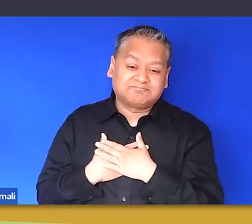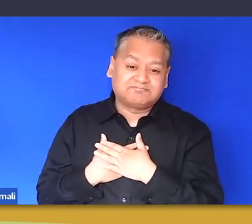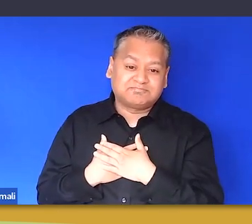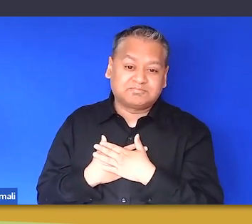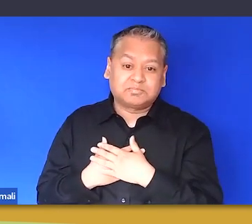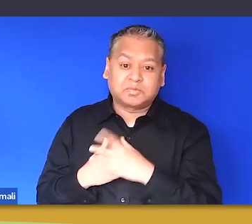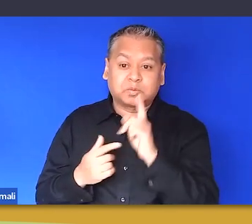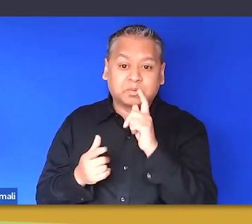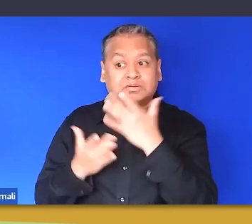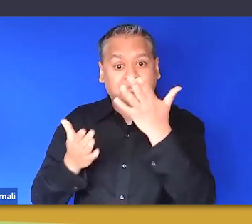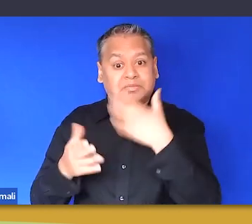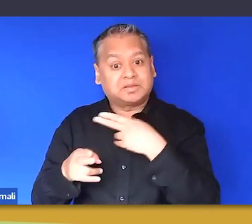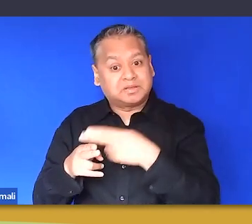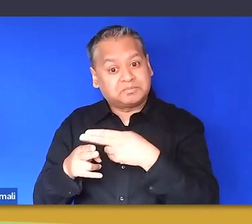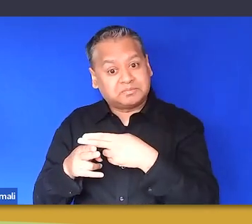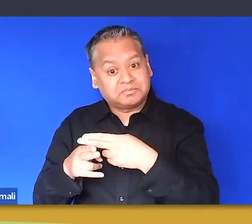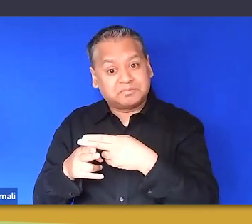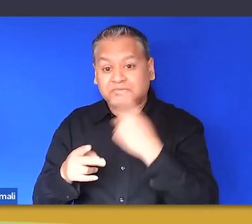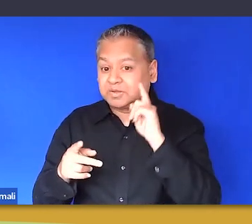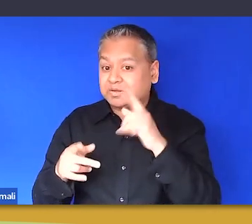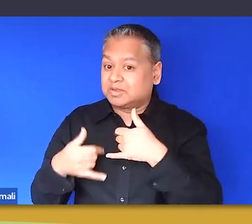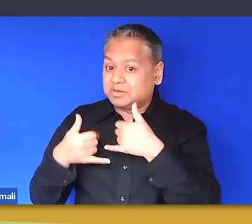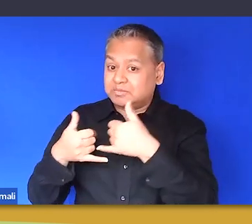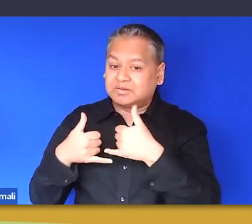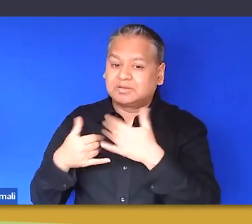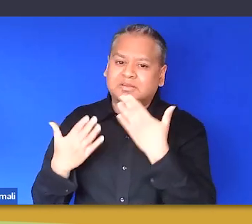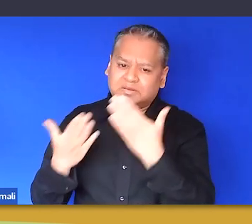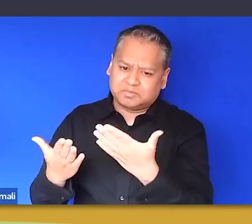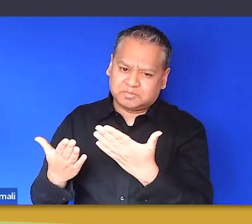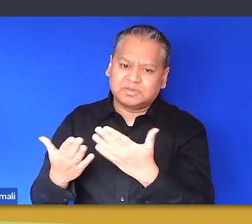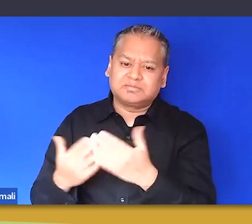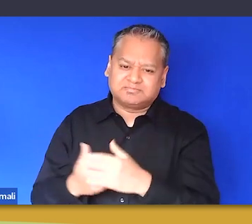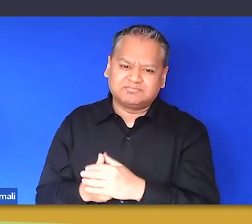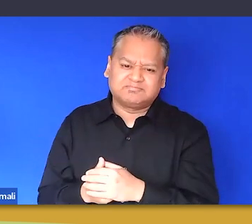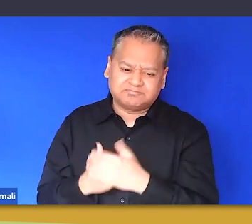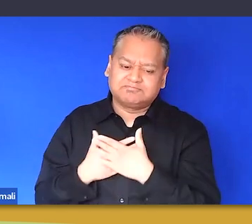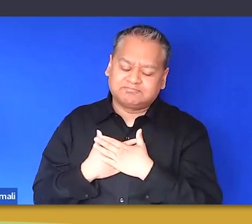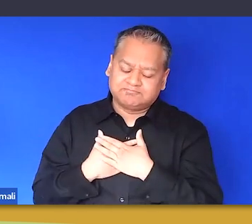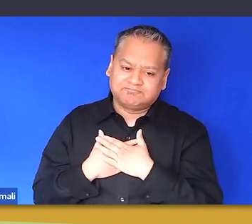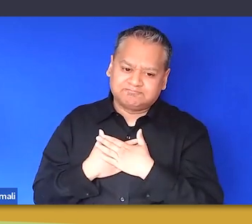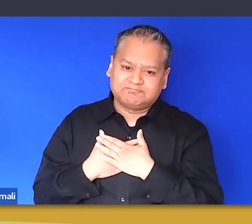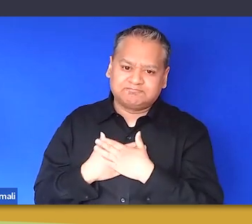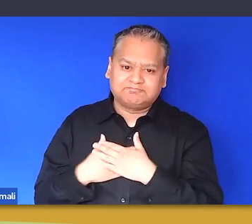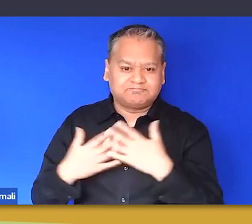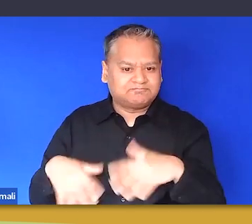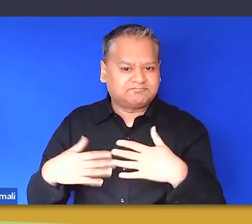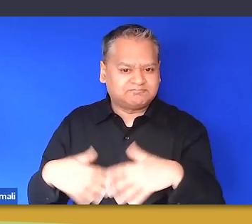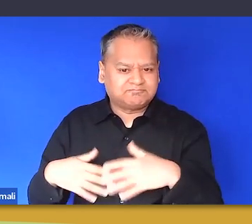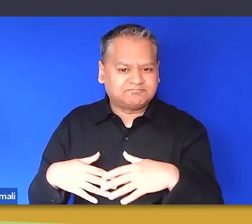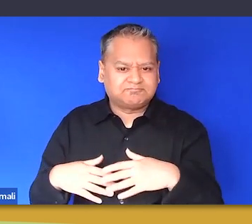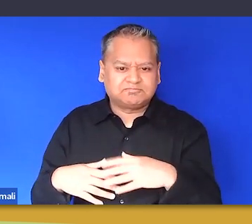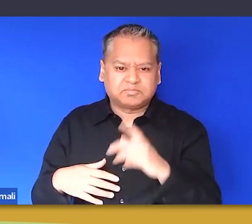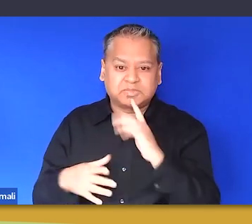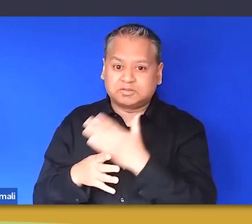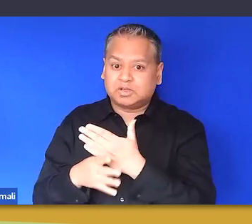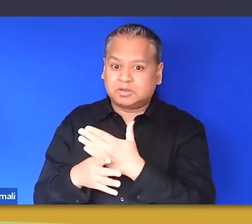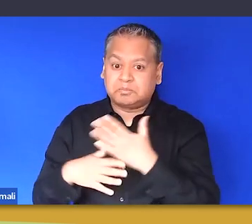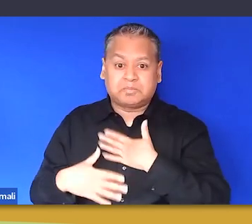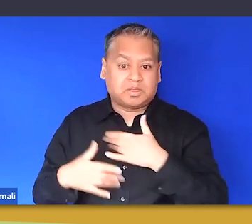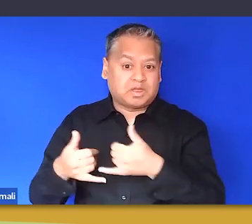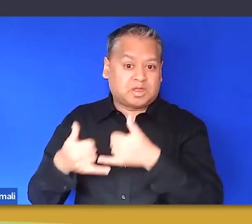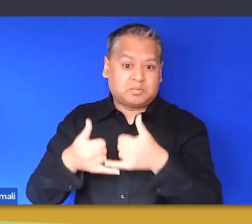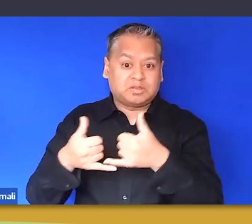me a platform to help my community because you believe in this work as well. And I share this moment with you all. Hi, hi, Kinanis